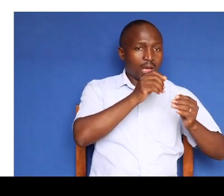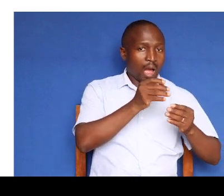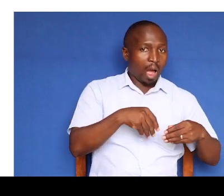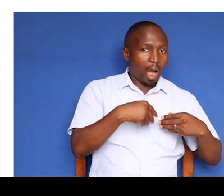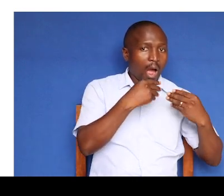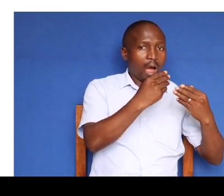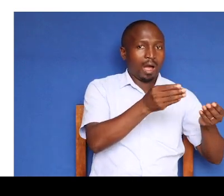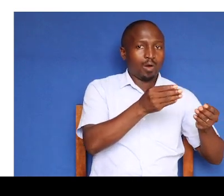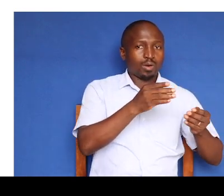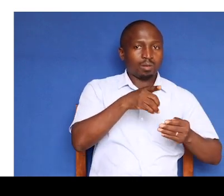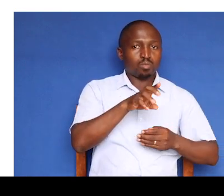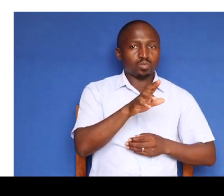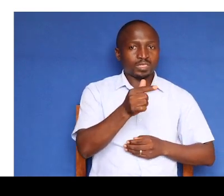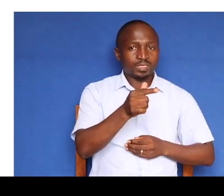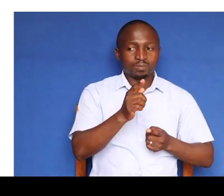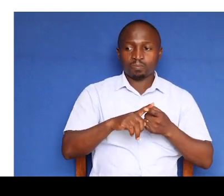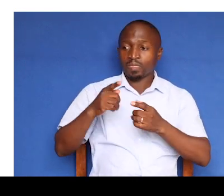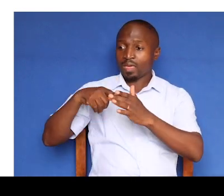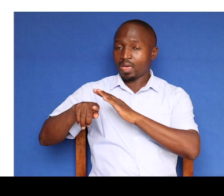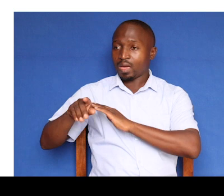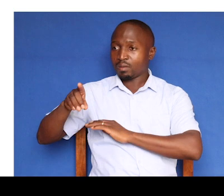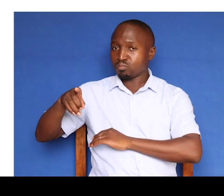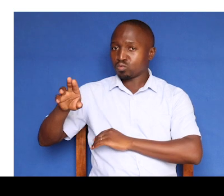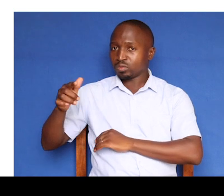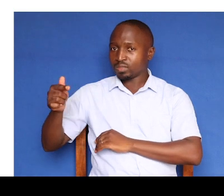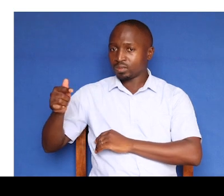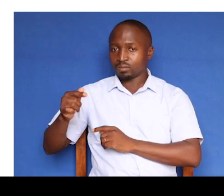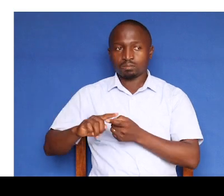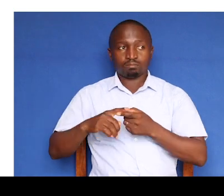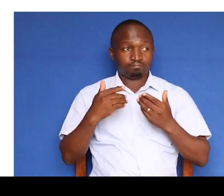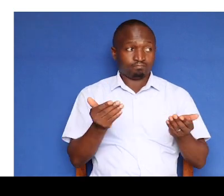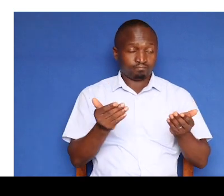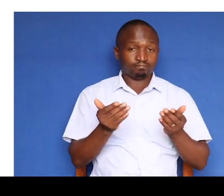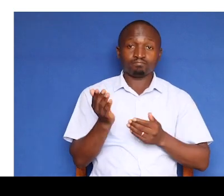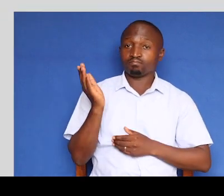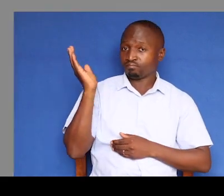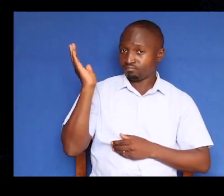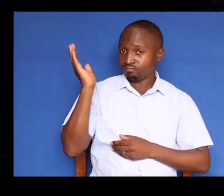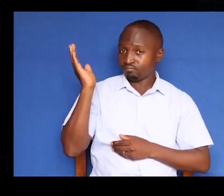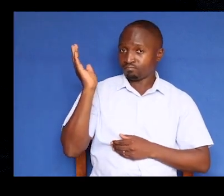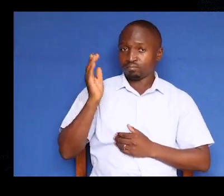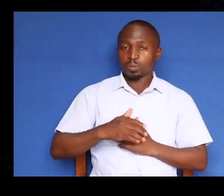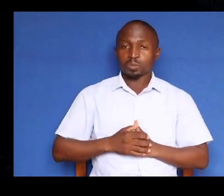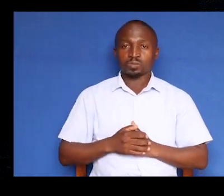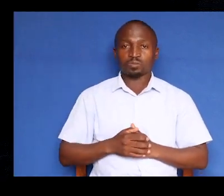is VAT to be collected at concerned stage. VAT